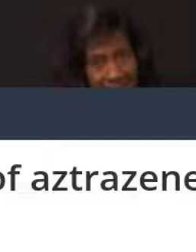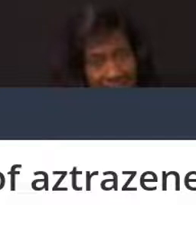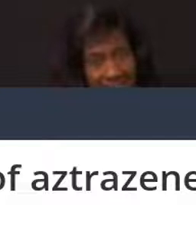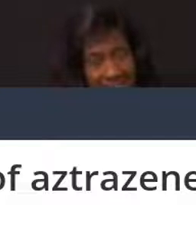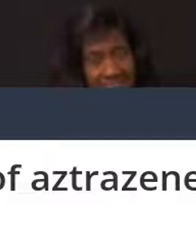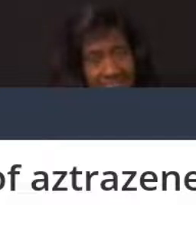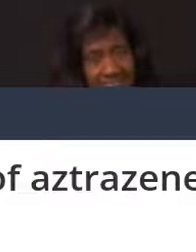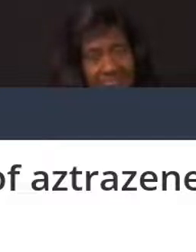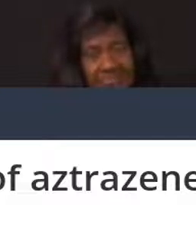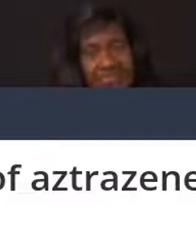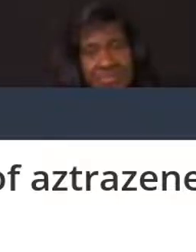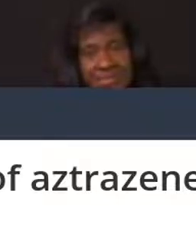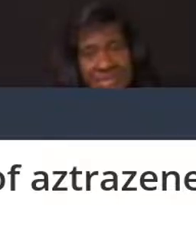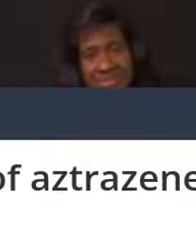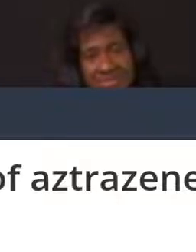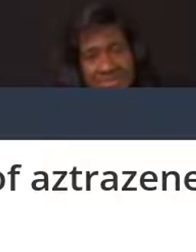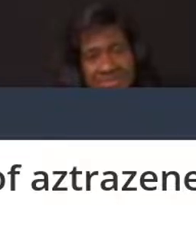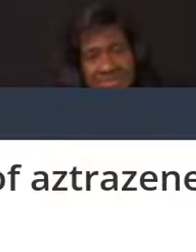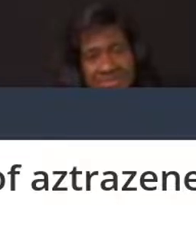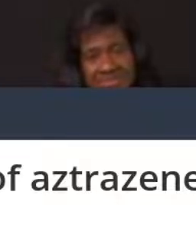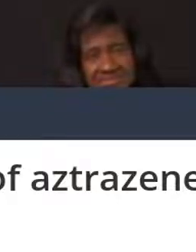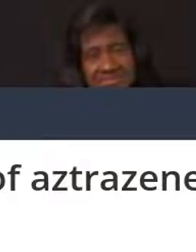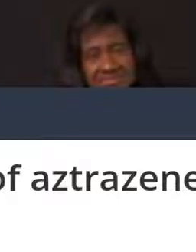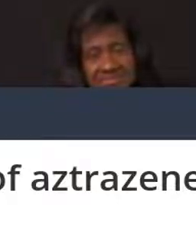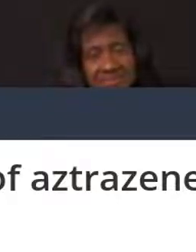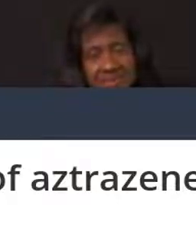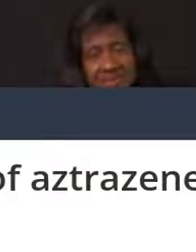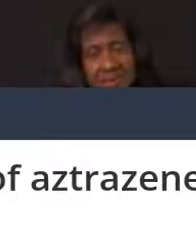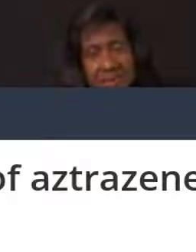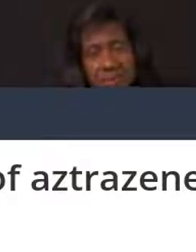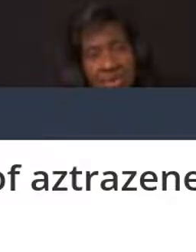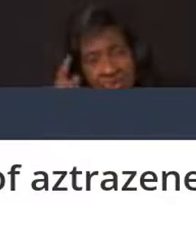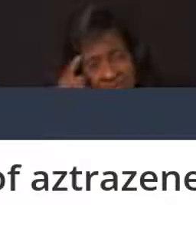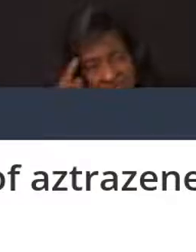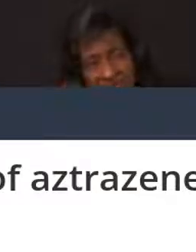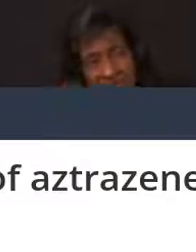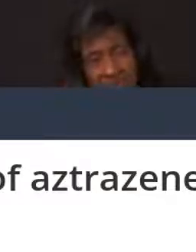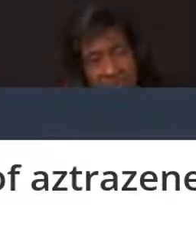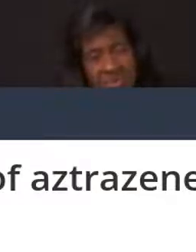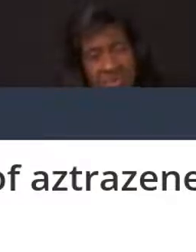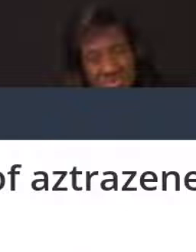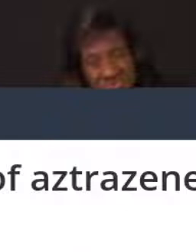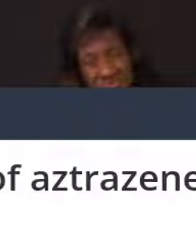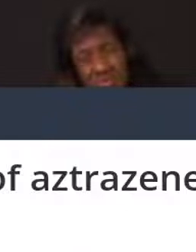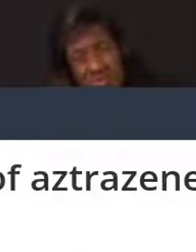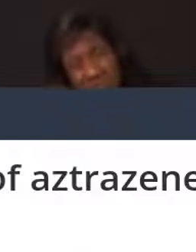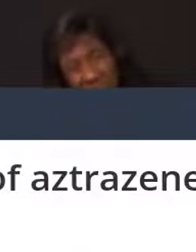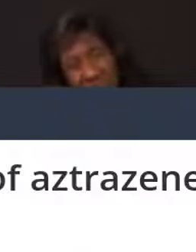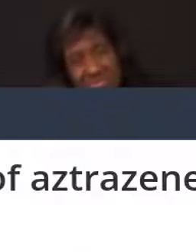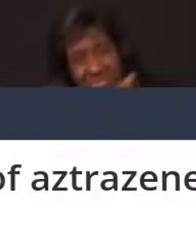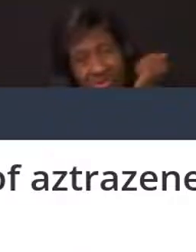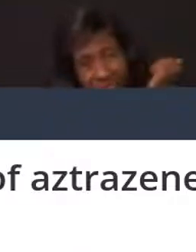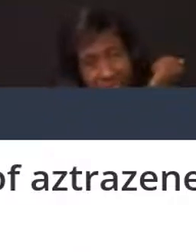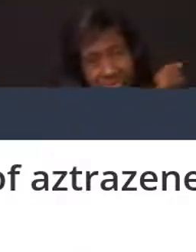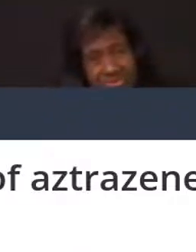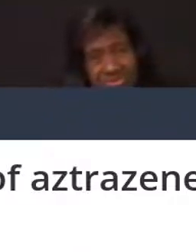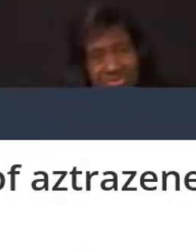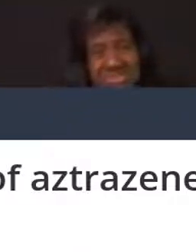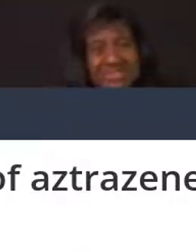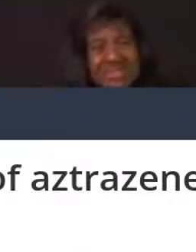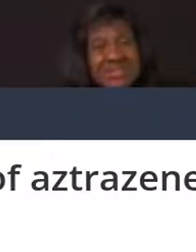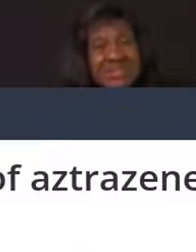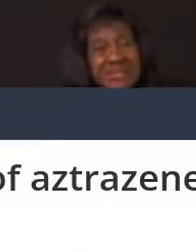of some of our regional neighbors who haven't had quite the same experience. And this